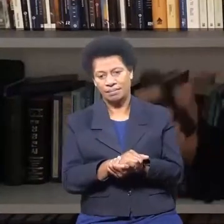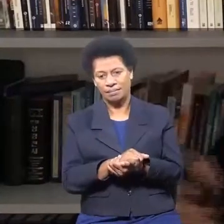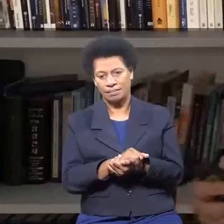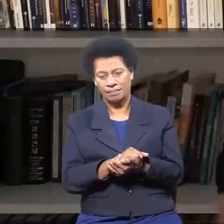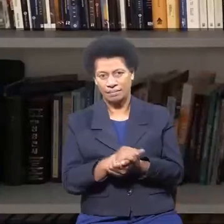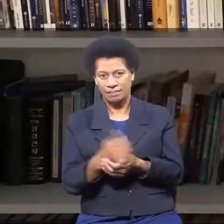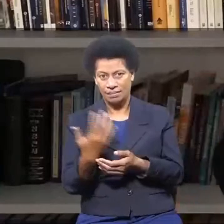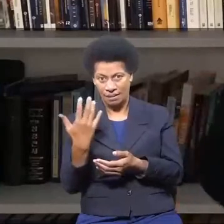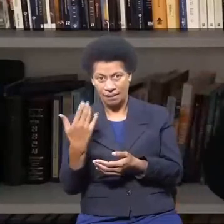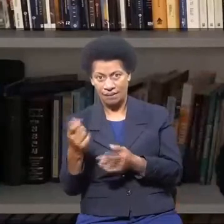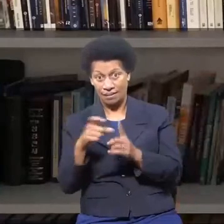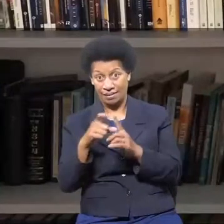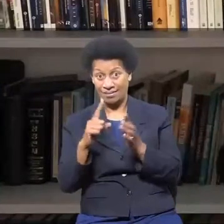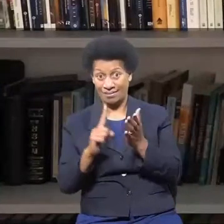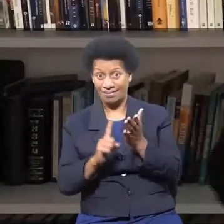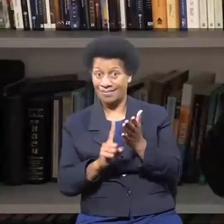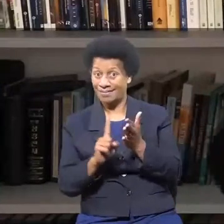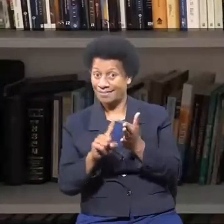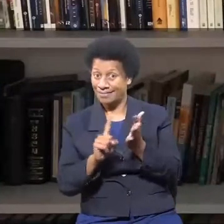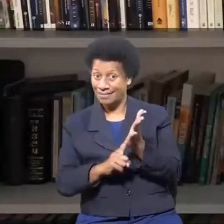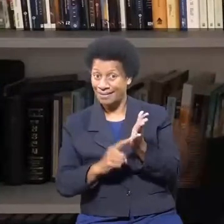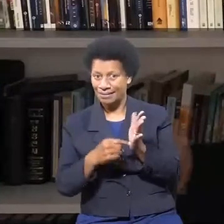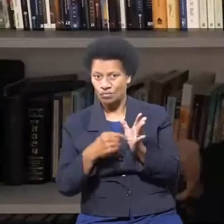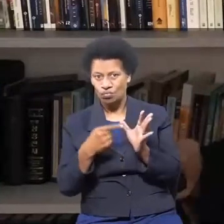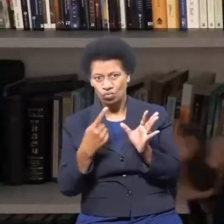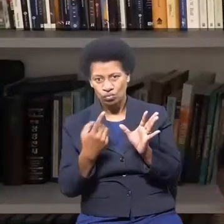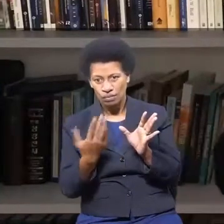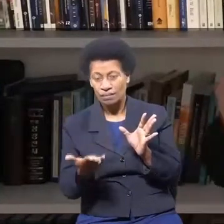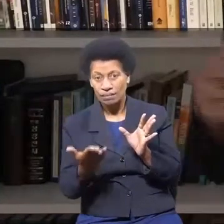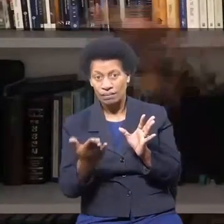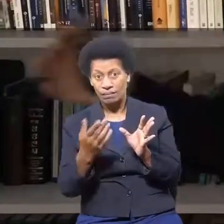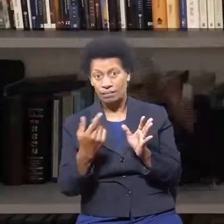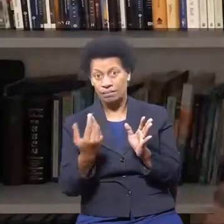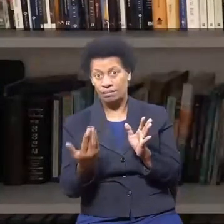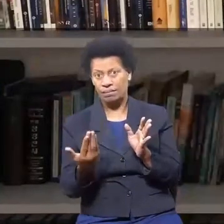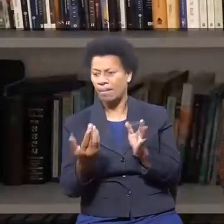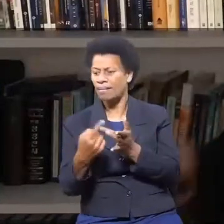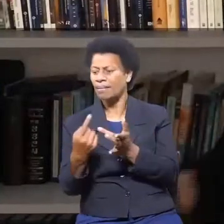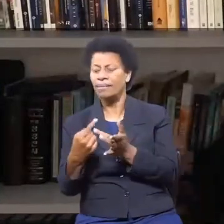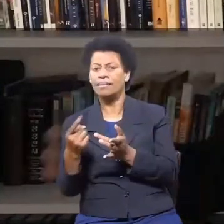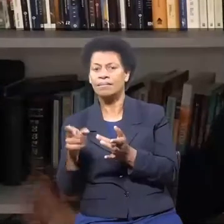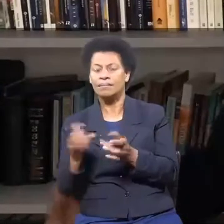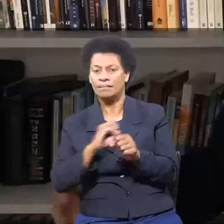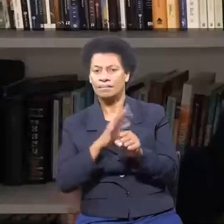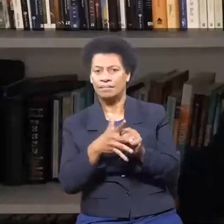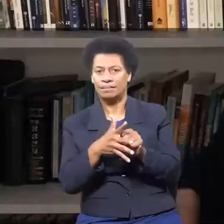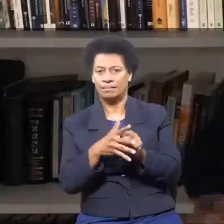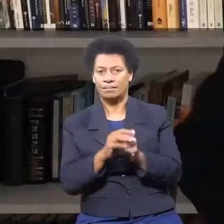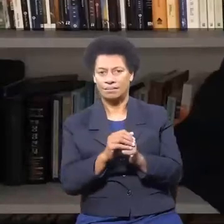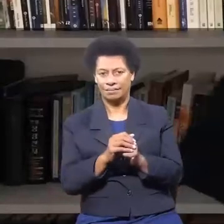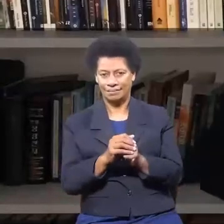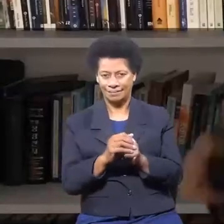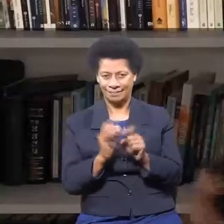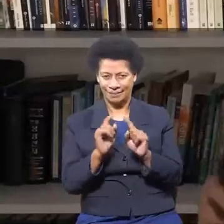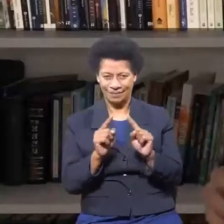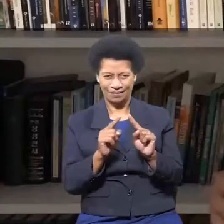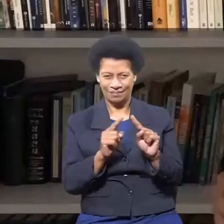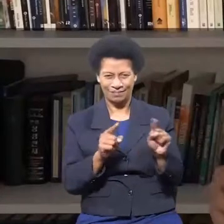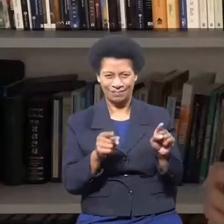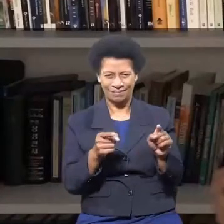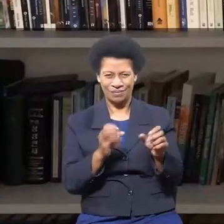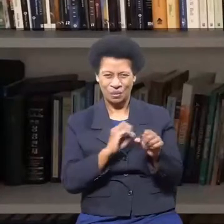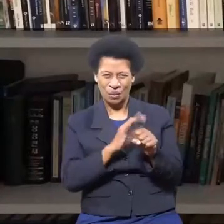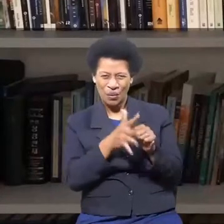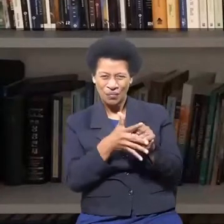with the big challenge of the Delta variant. But that's not the only variants. There's further, there's Mu and Lambda. There's a whole lot of